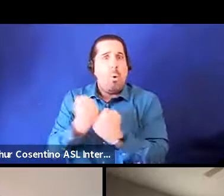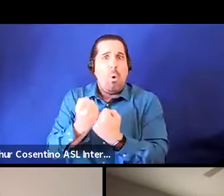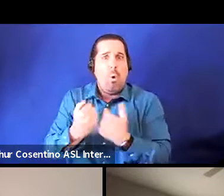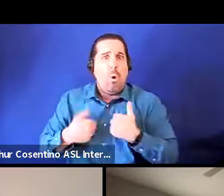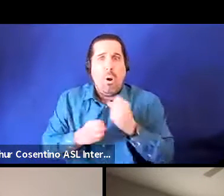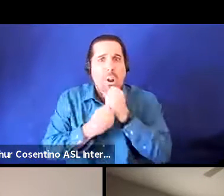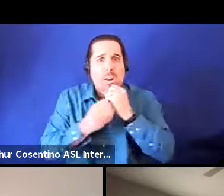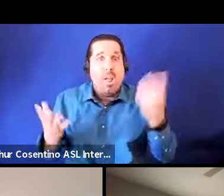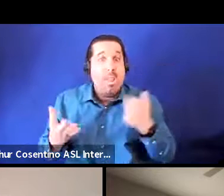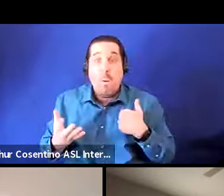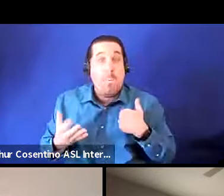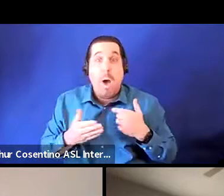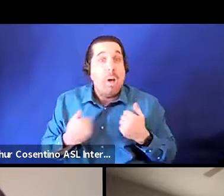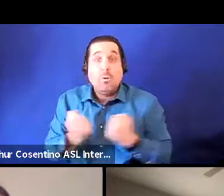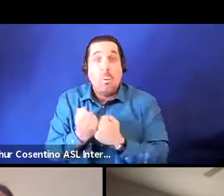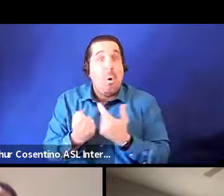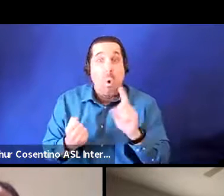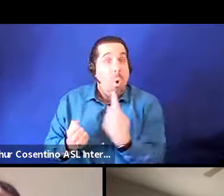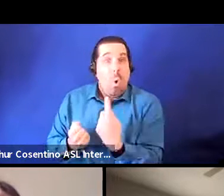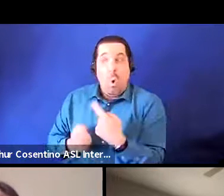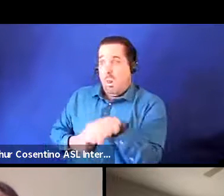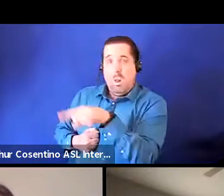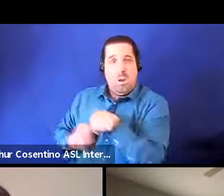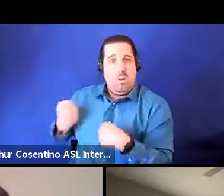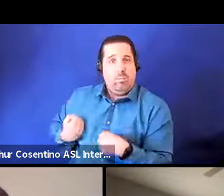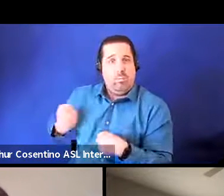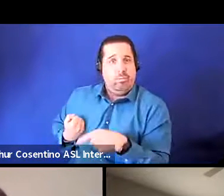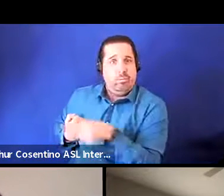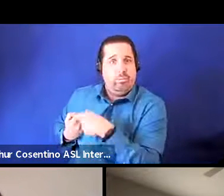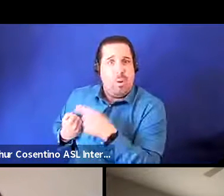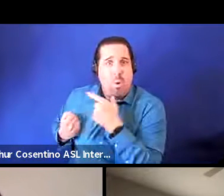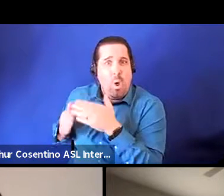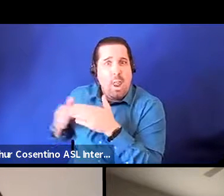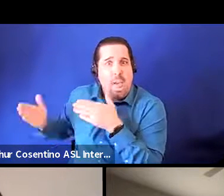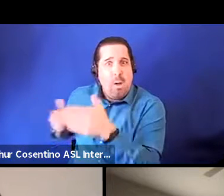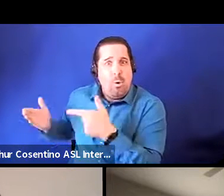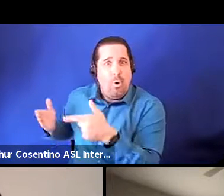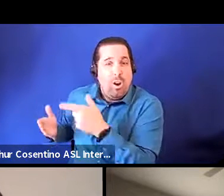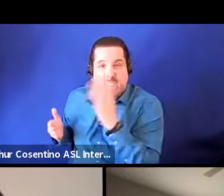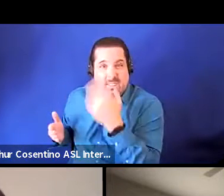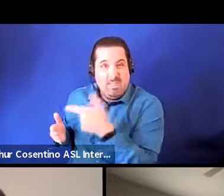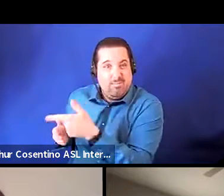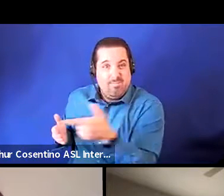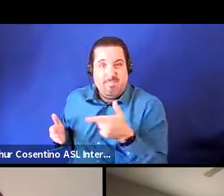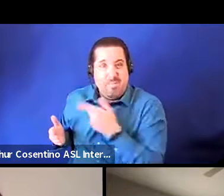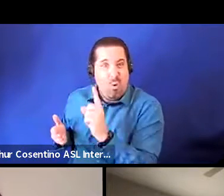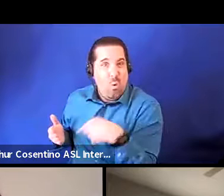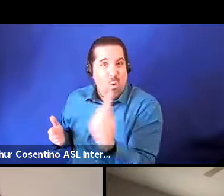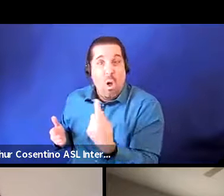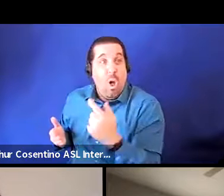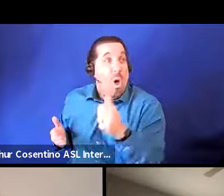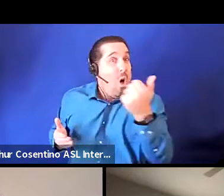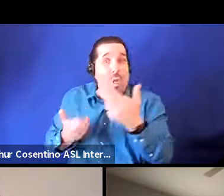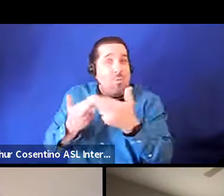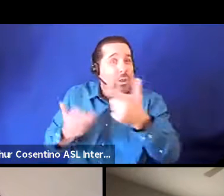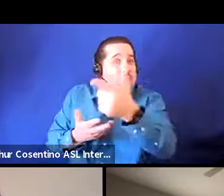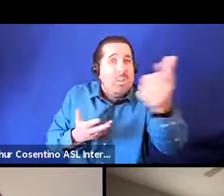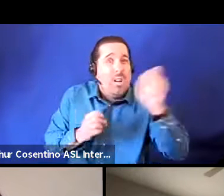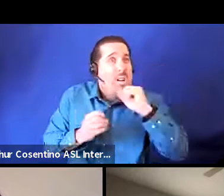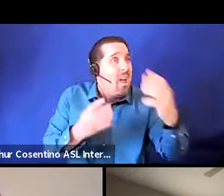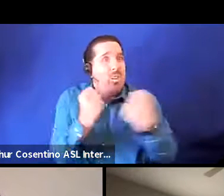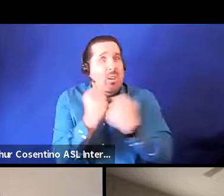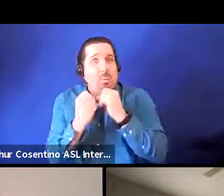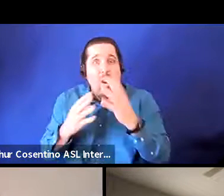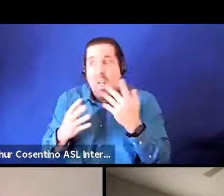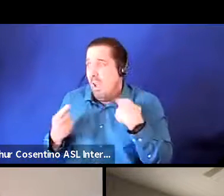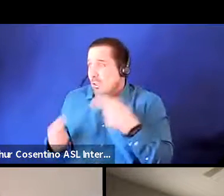was in the neighborhood, right? And oftentimes the neighborhood is not always a productive place. It's just because there's no other resources for folks as well. So everybody's struggling and